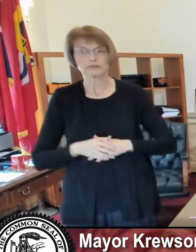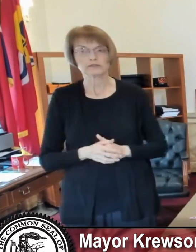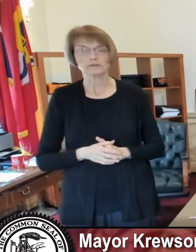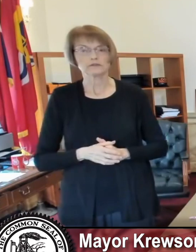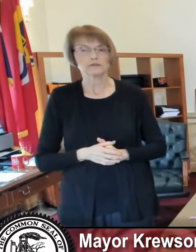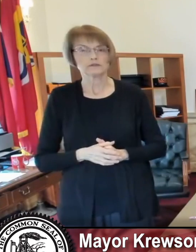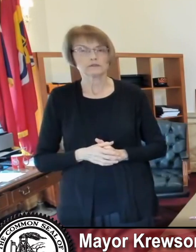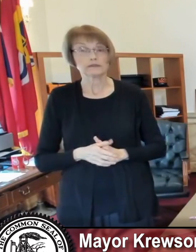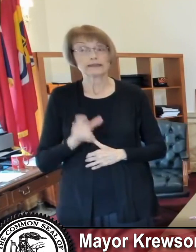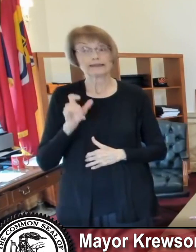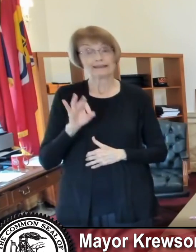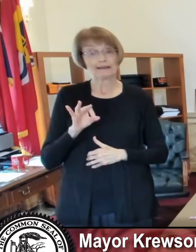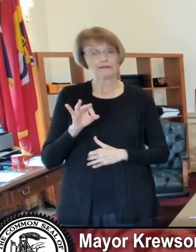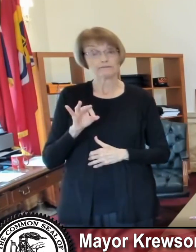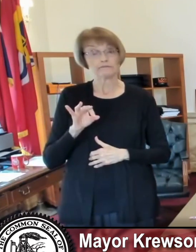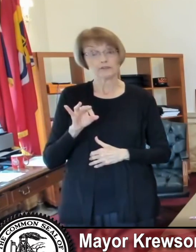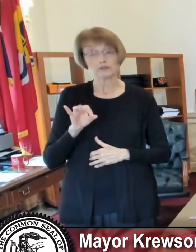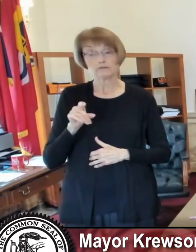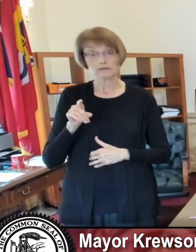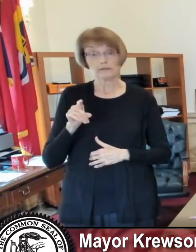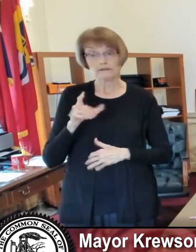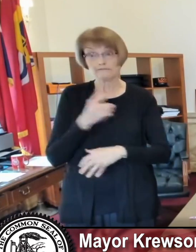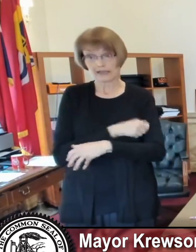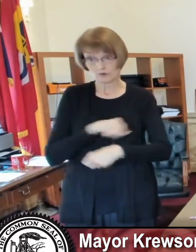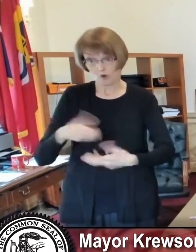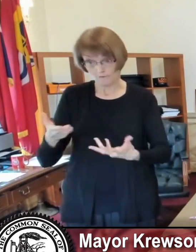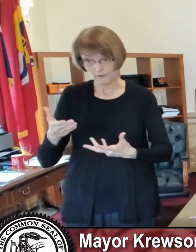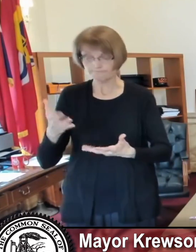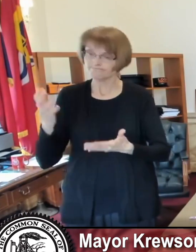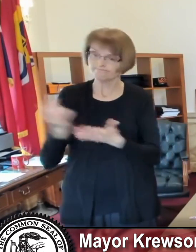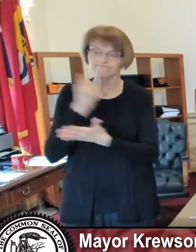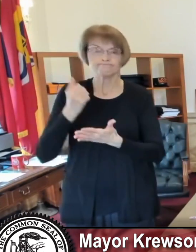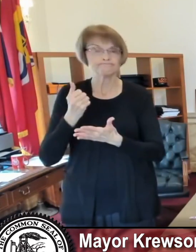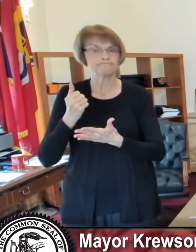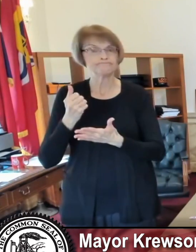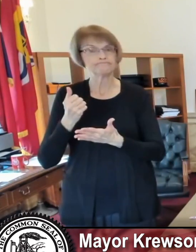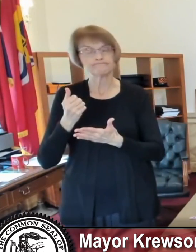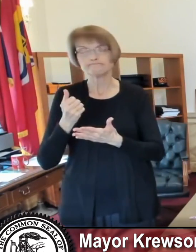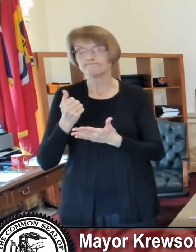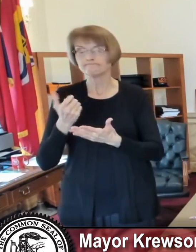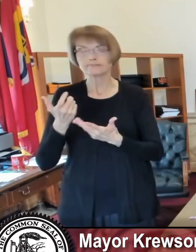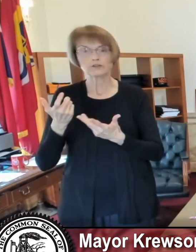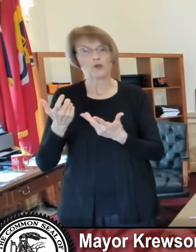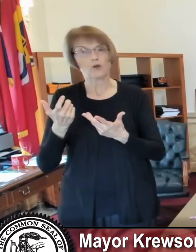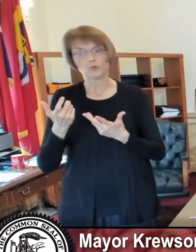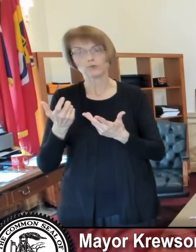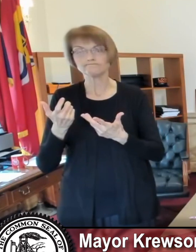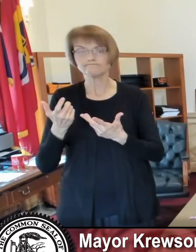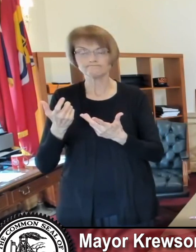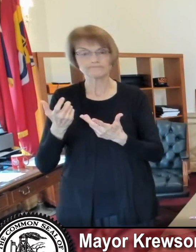if you have the opportunity to get the vaccination, take it at your first opportunity, and